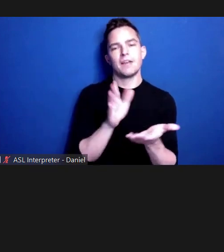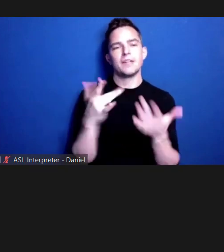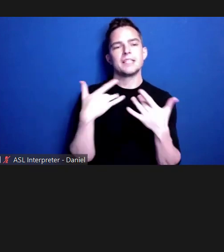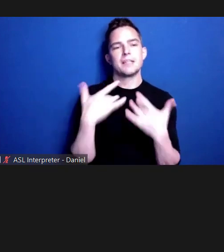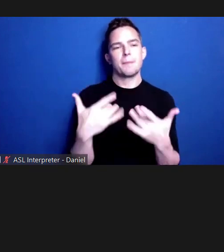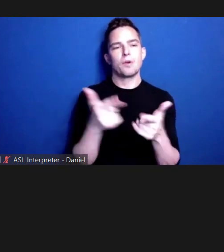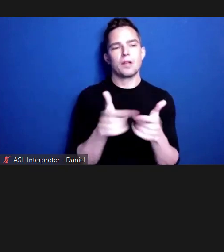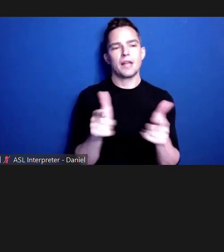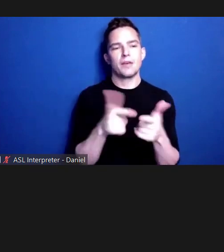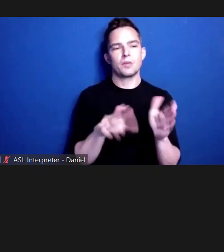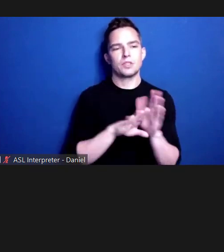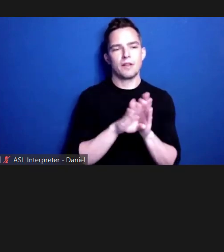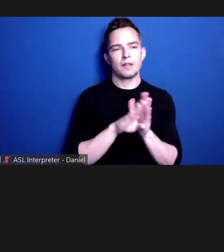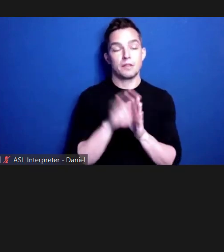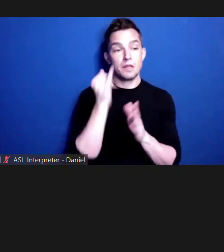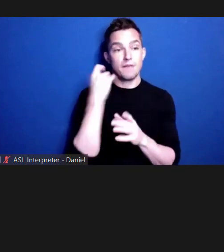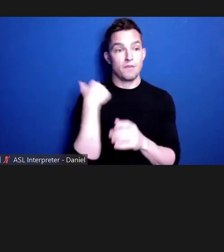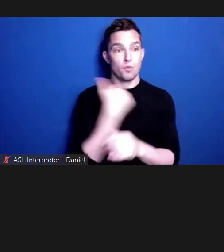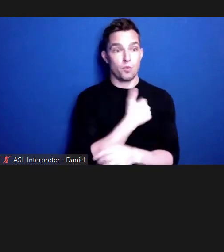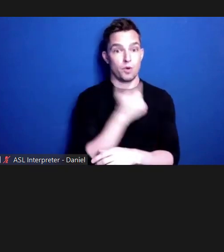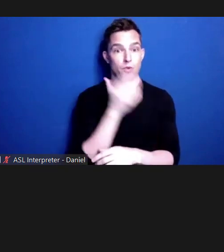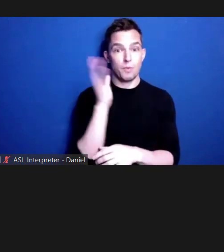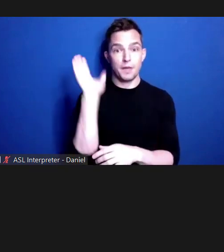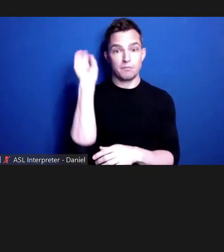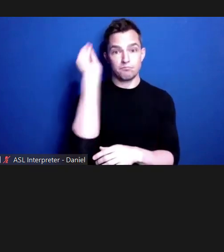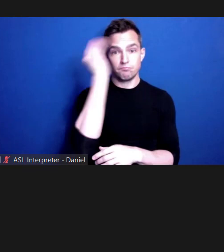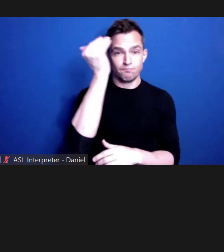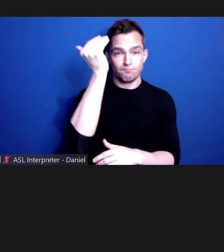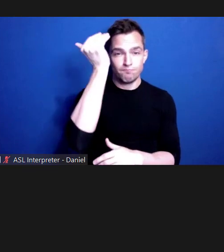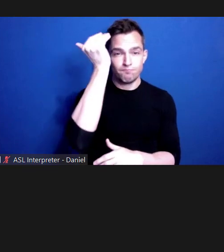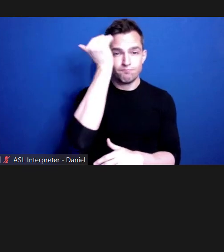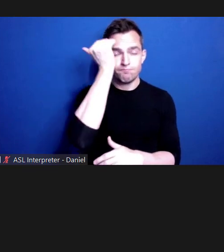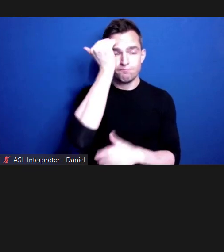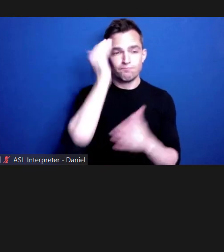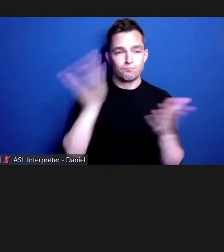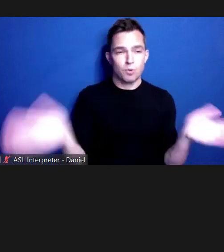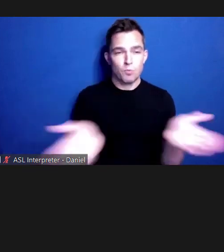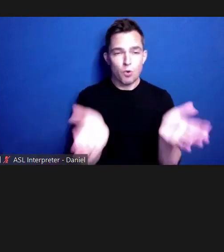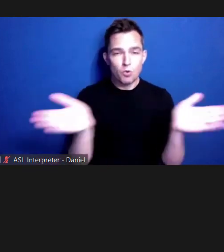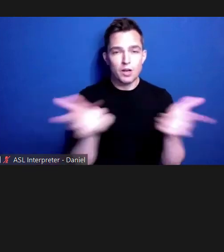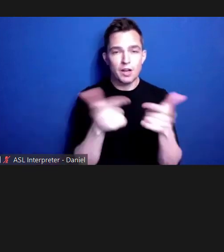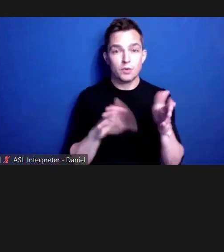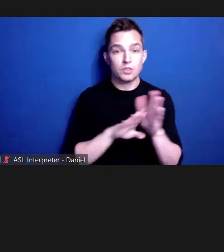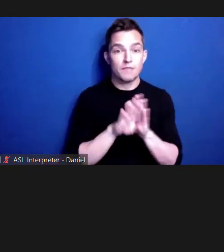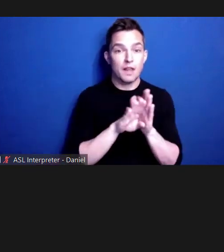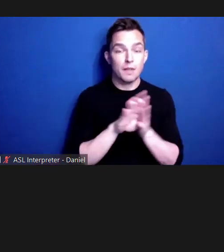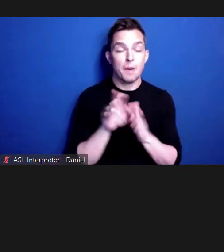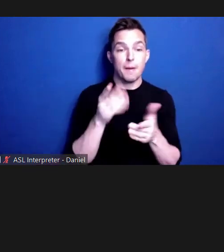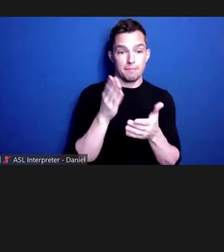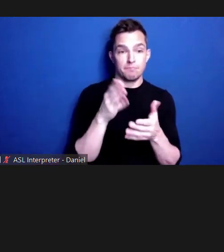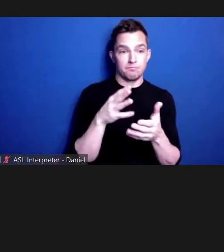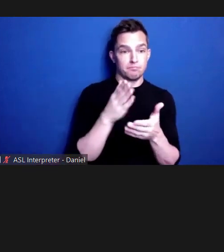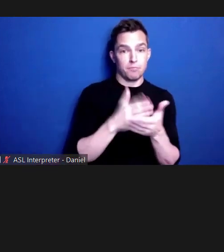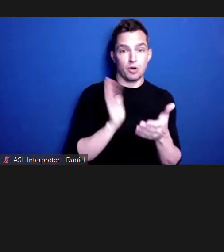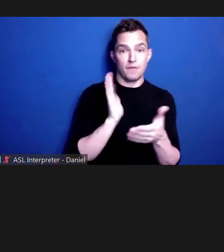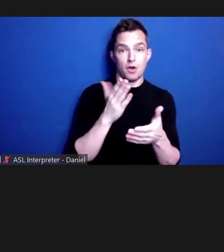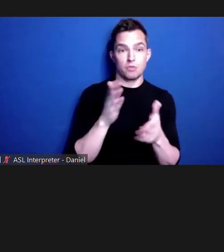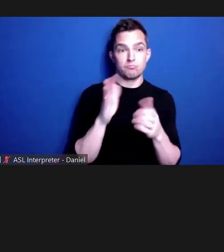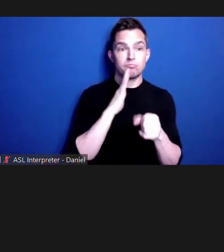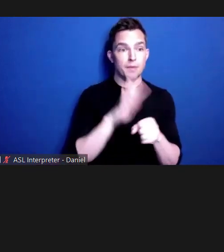that if we're going to be conscientious about promoting language development as a part of our commitment to school